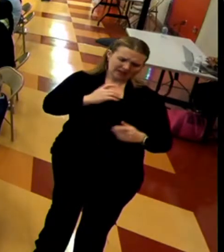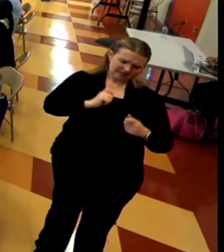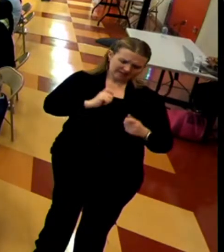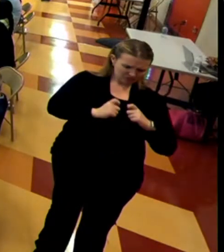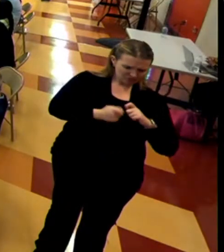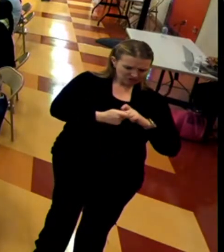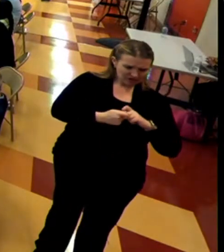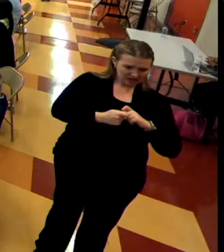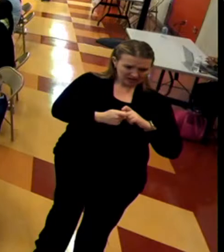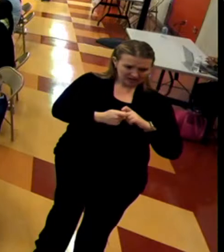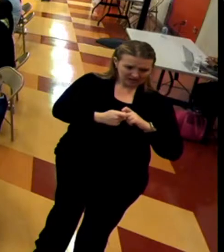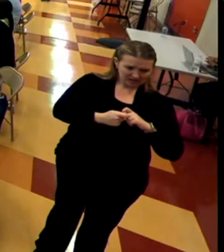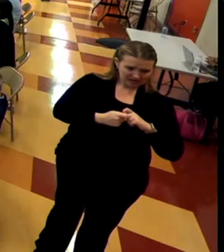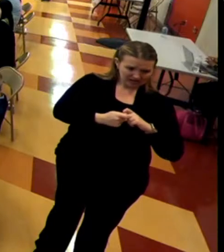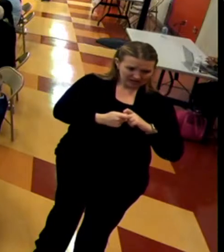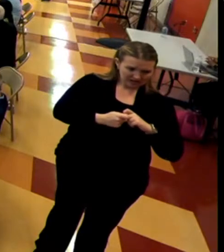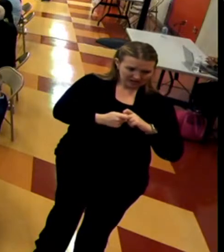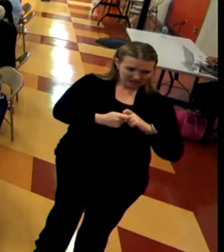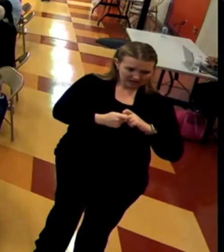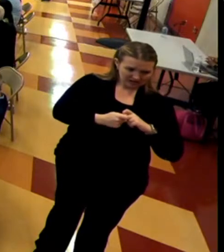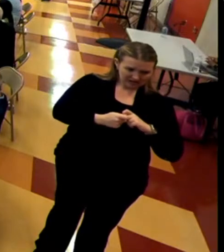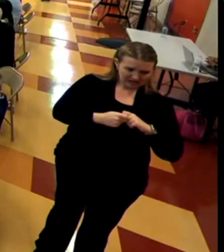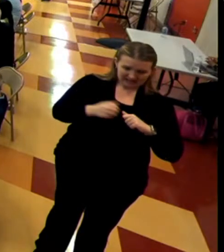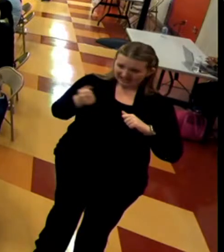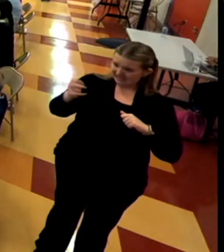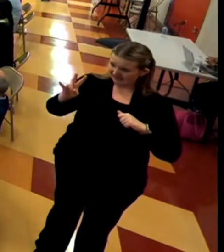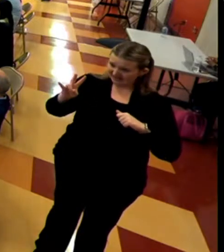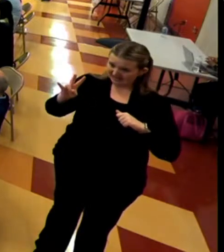I took of 17-0.